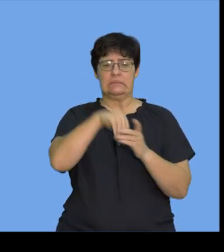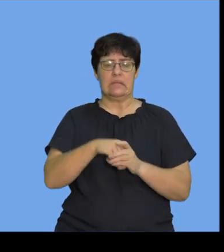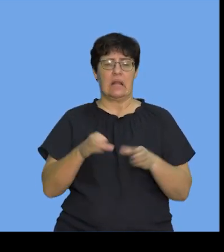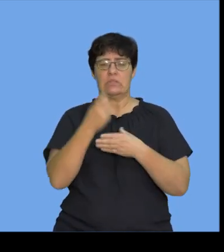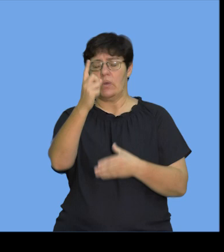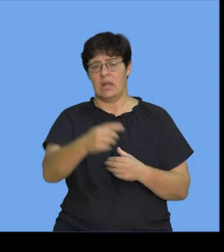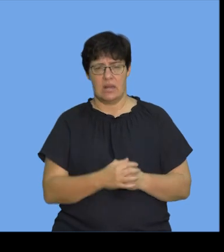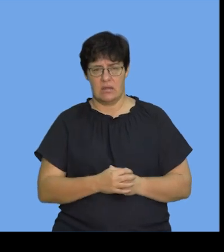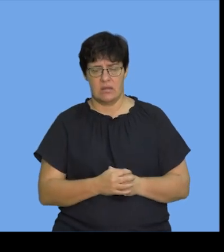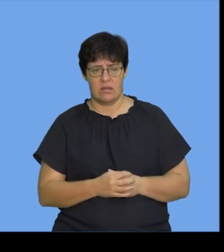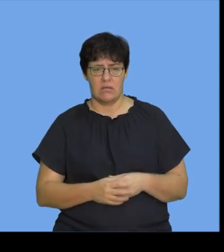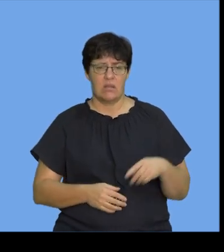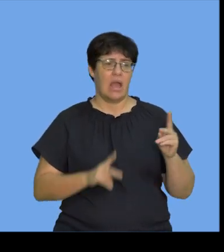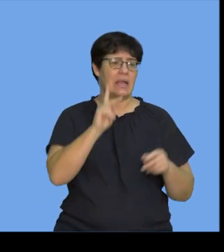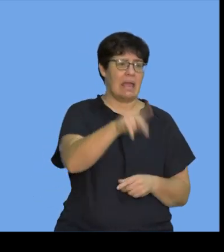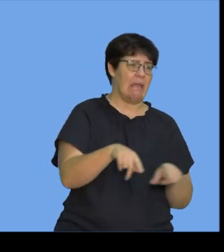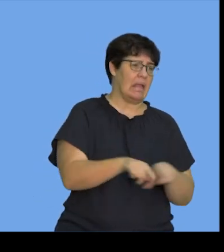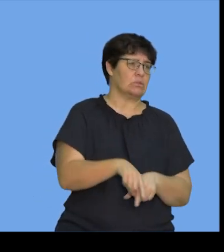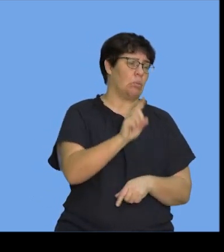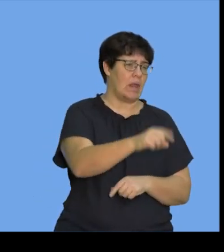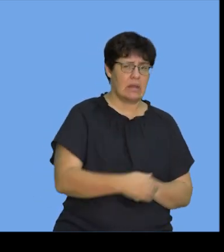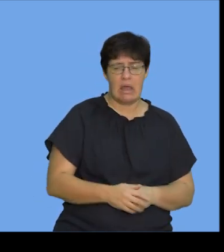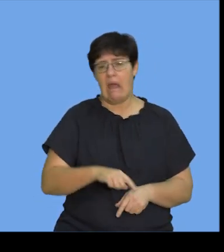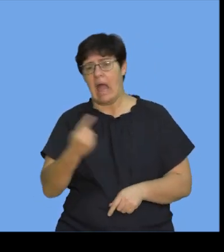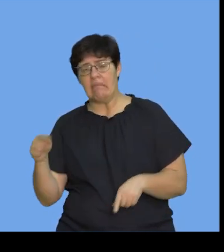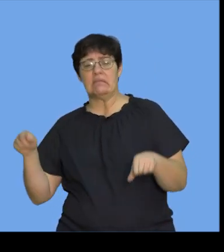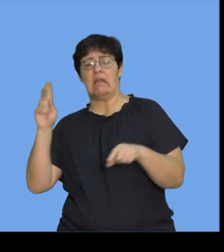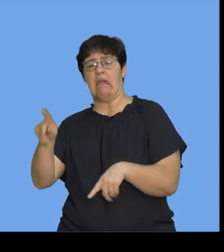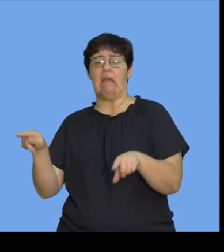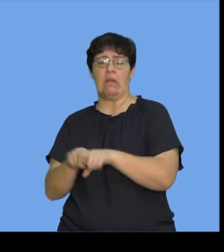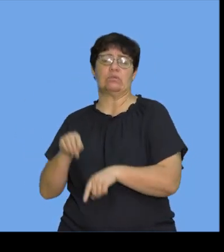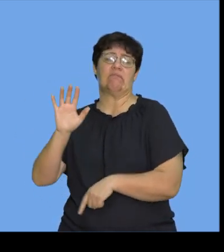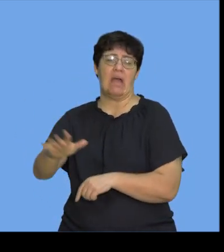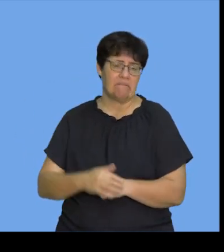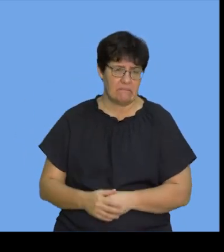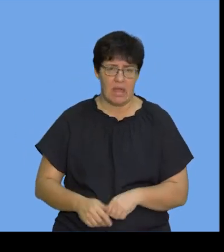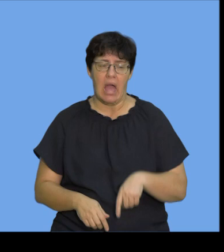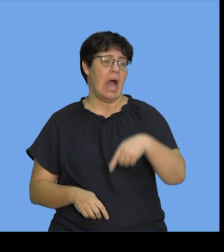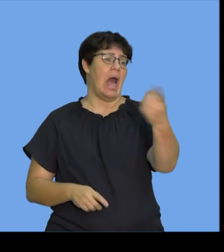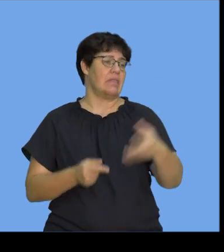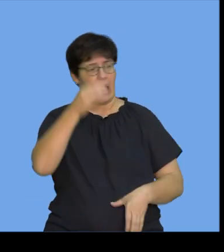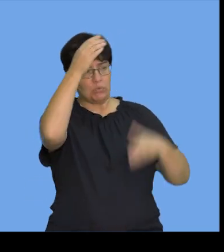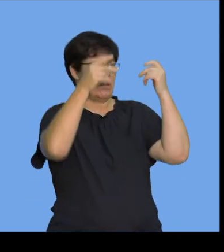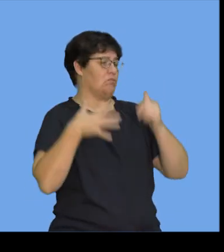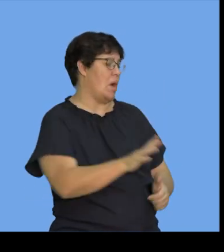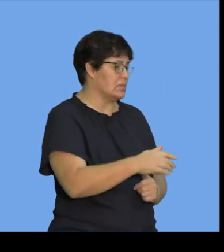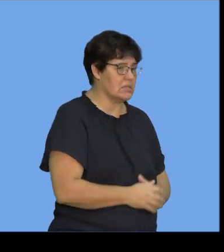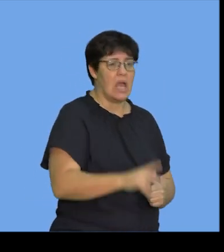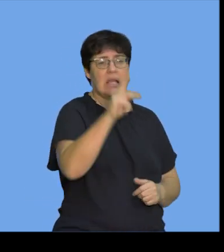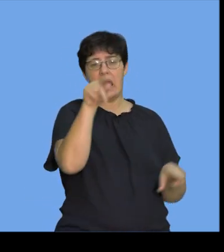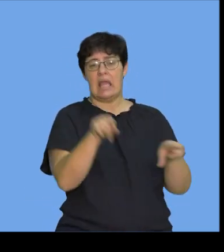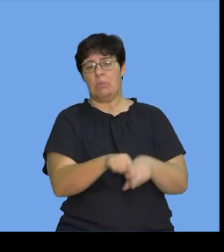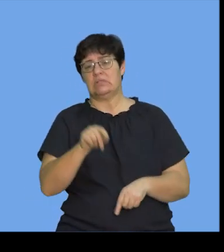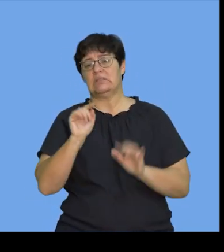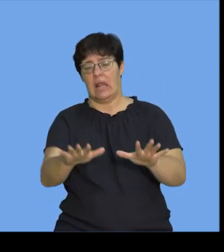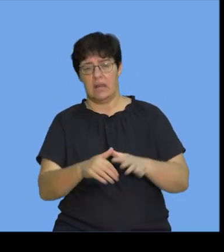have k is equals to 1. The other one will have k is equals to 5. The other one will want to be creative and then say k is equals to 10.